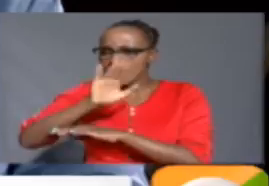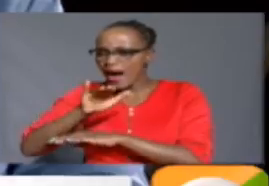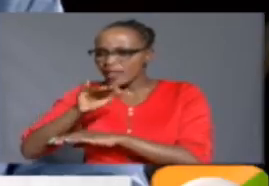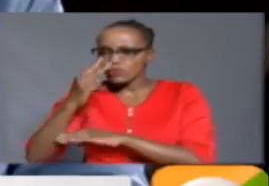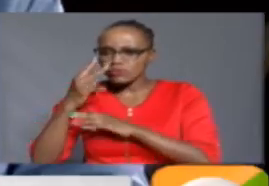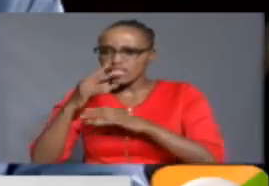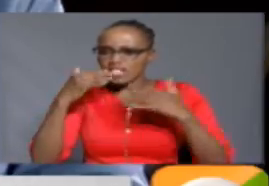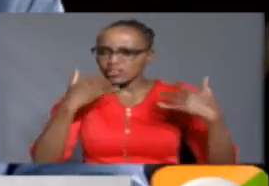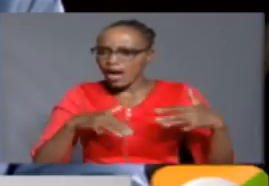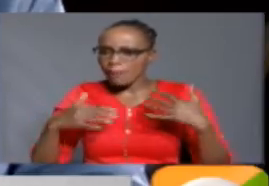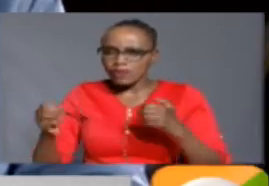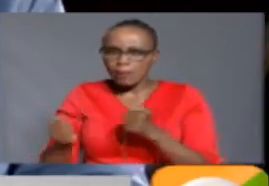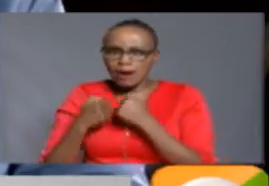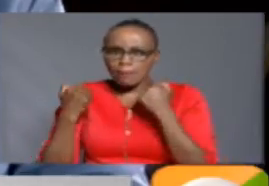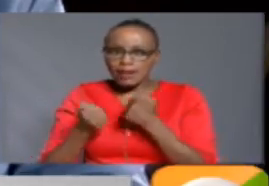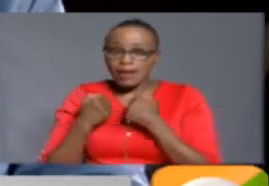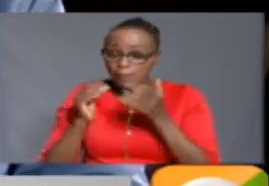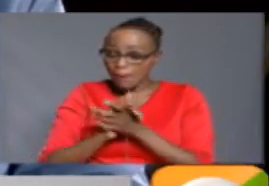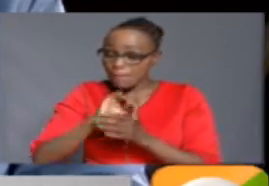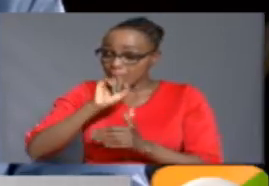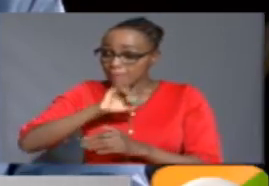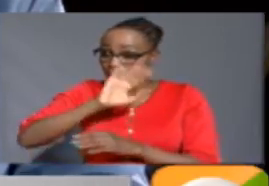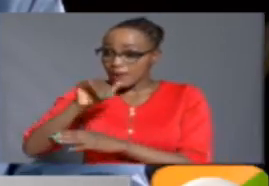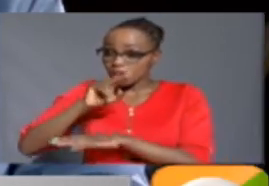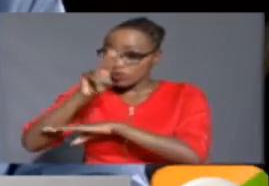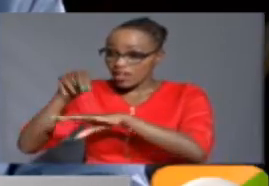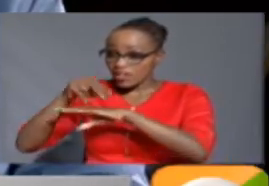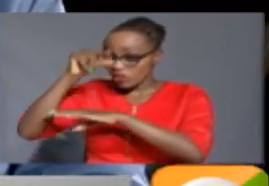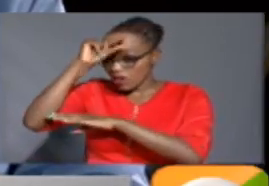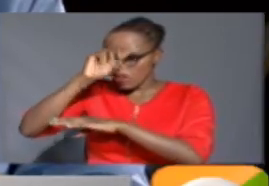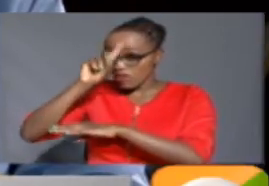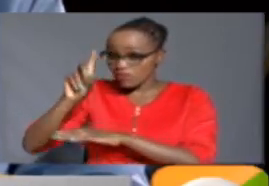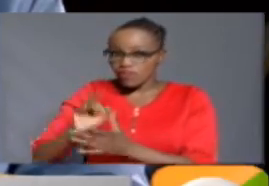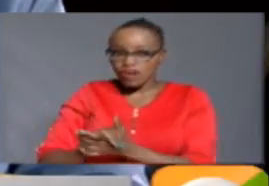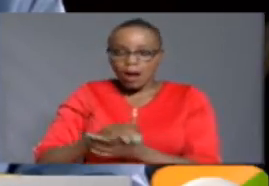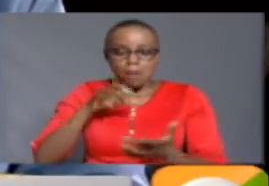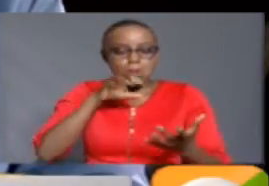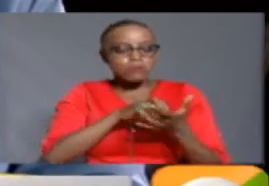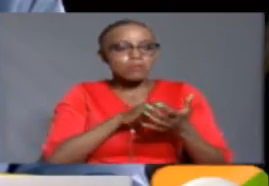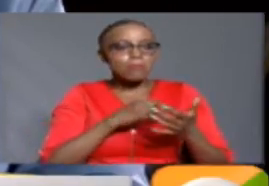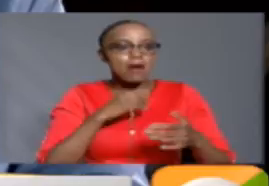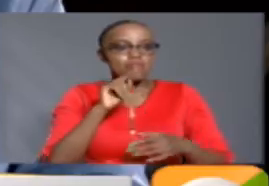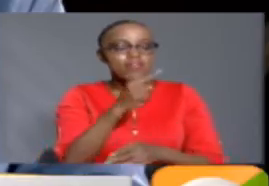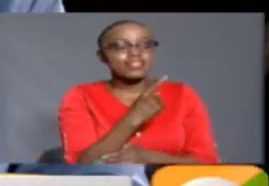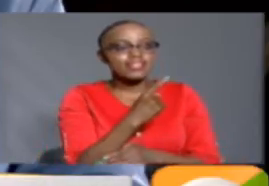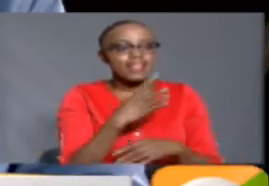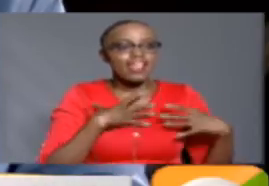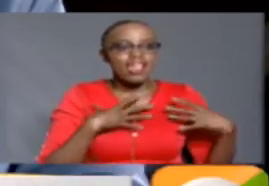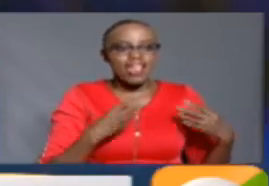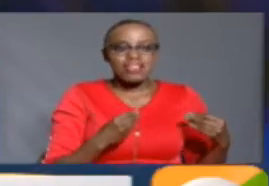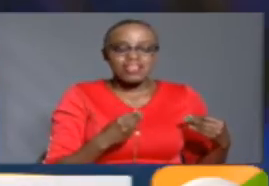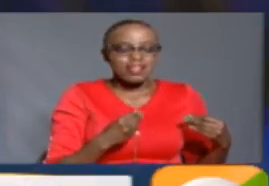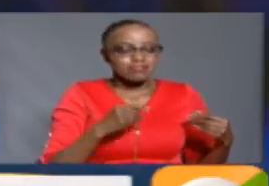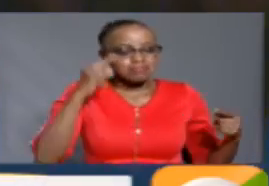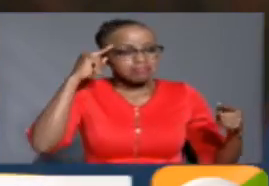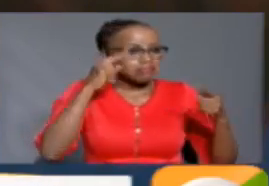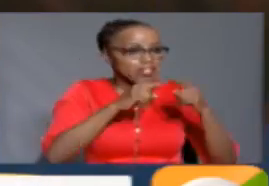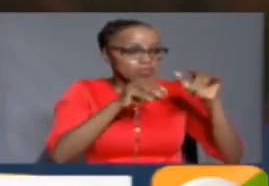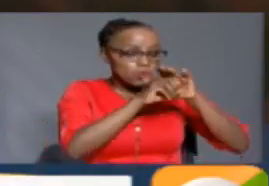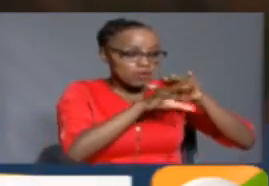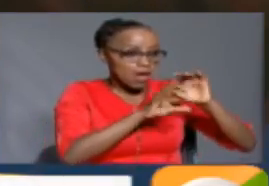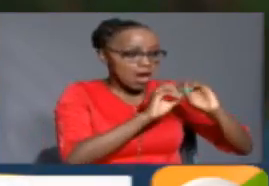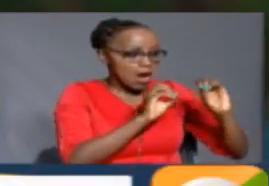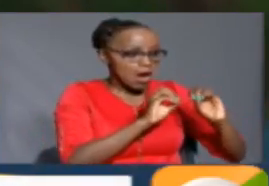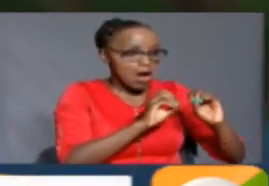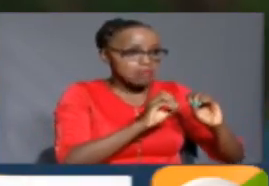all the drama that's going on? Should it go back to the national government? It has always been my position that first, health was not meant to be devolved the way it was